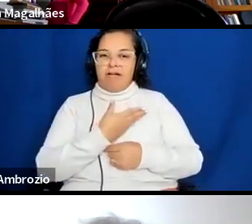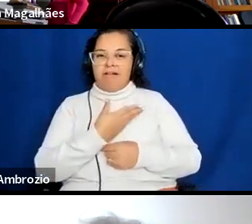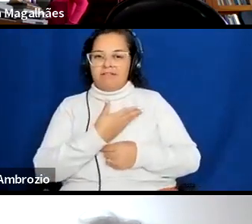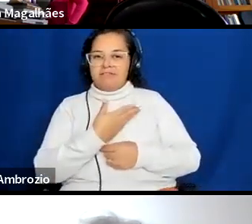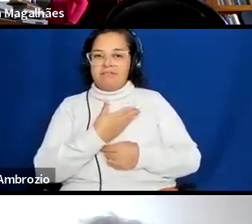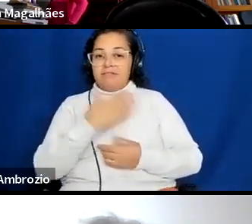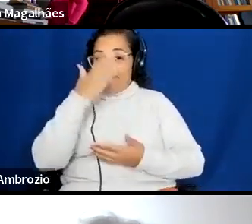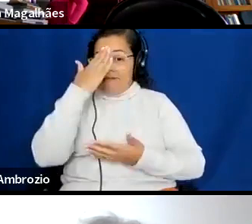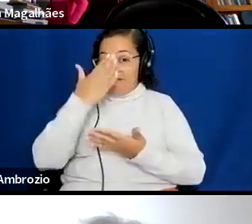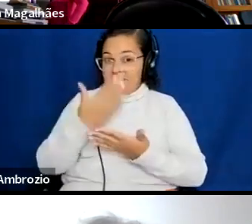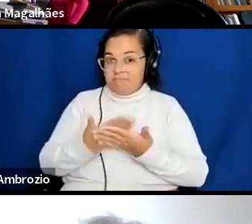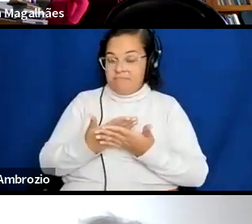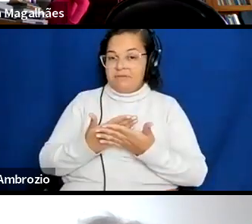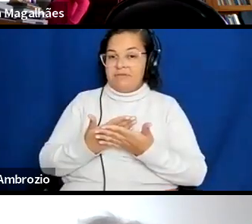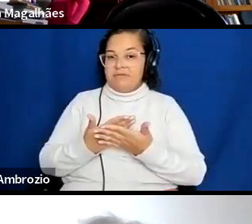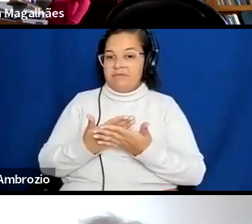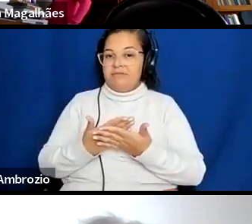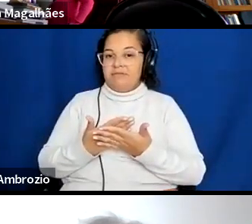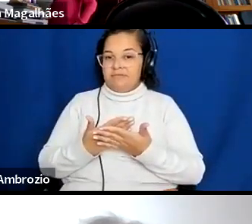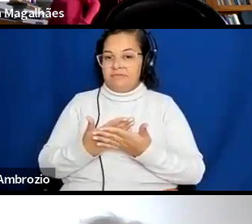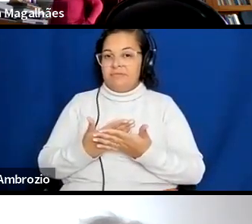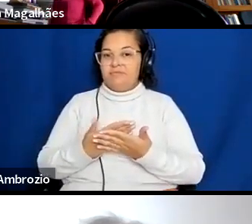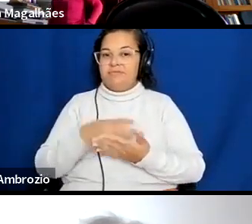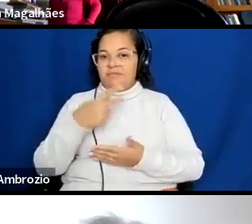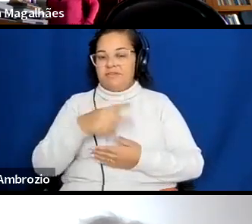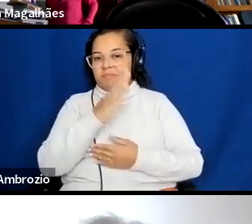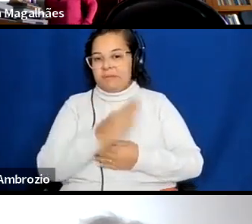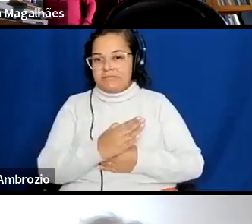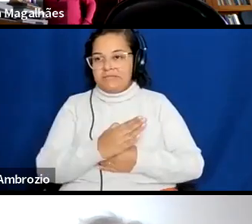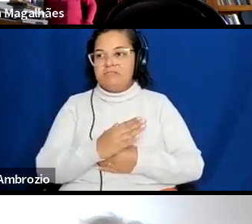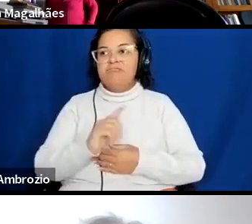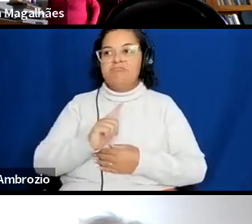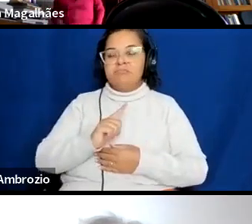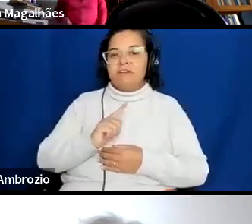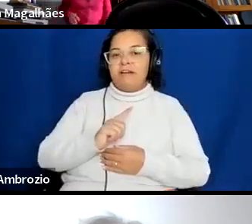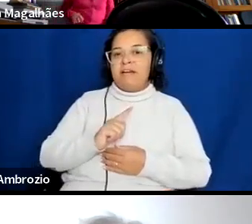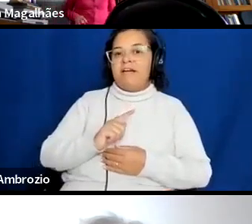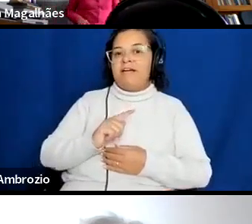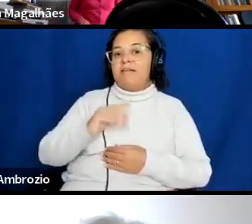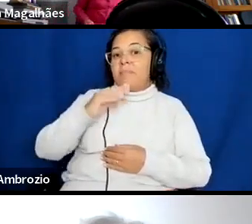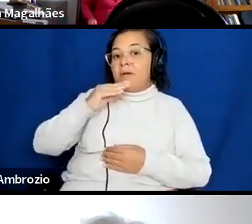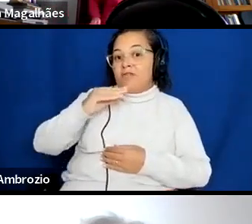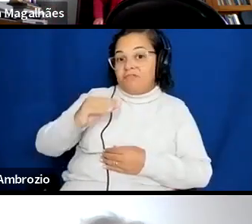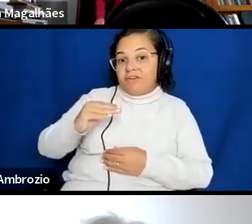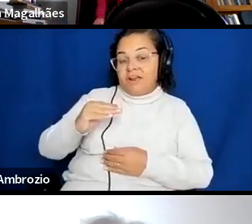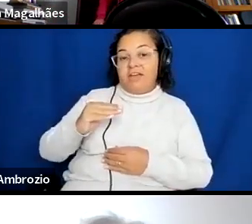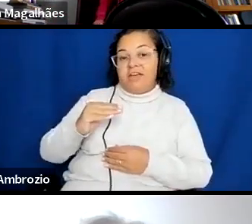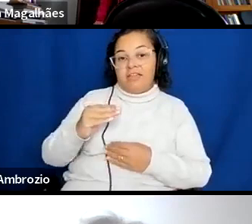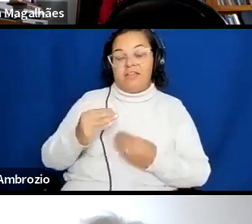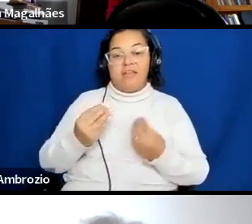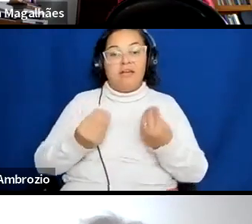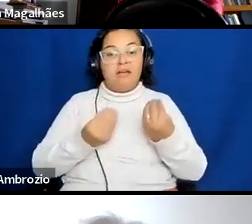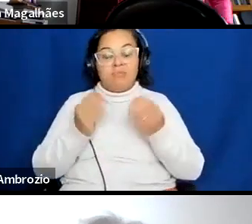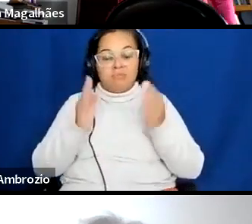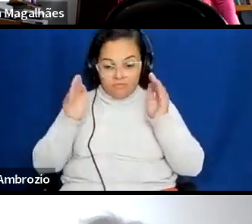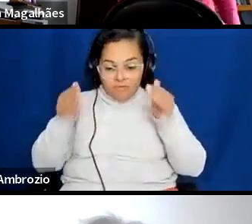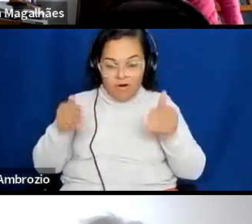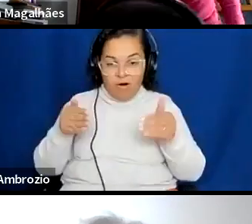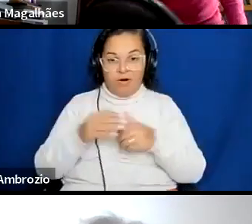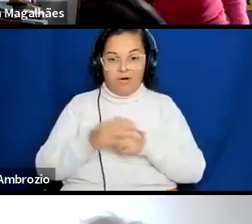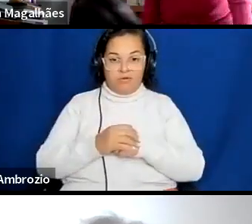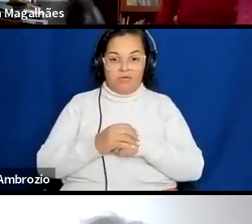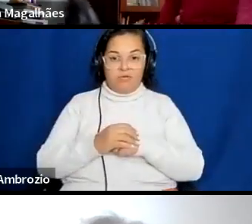Freire and so on, are centered on this problem of how to reclaim the human capacities and